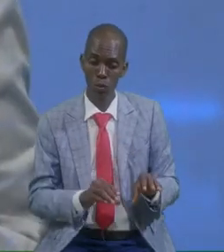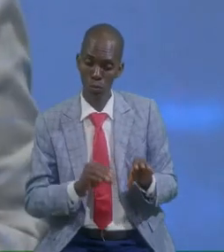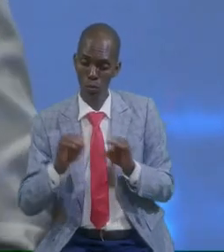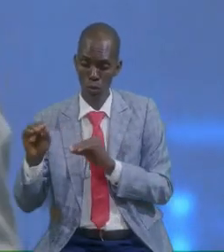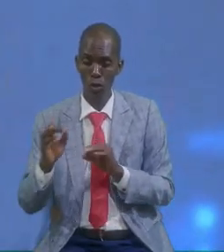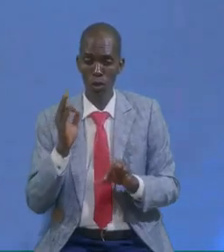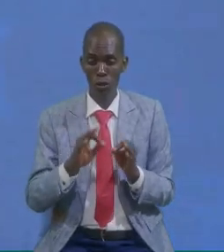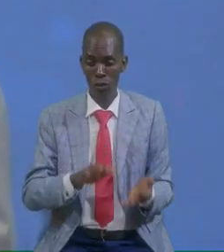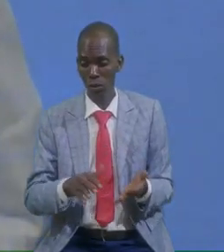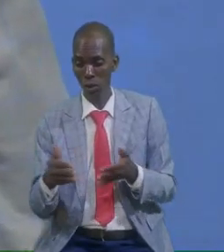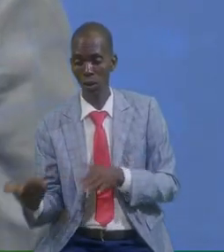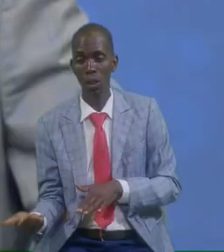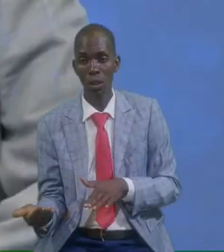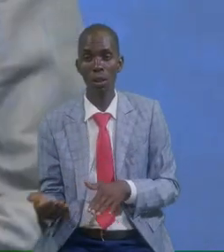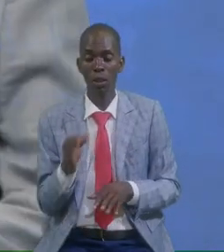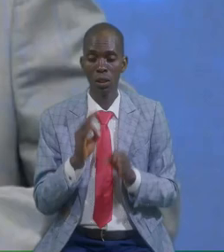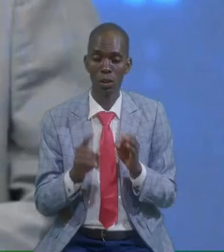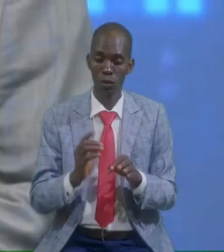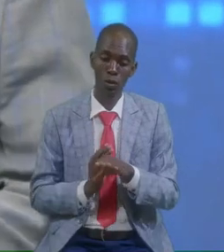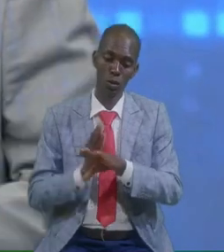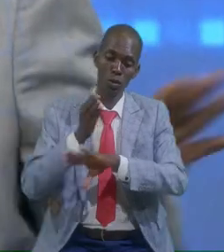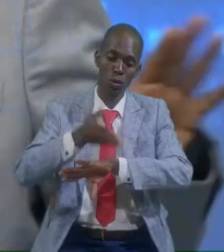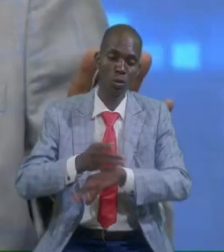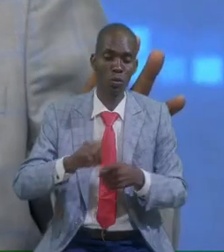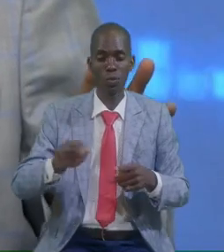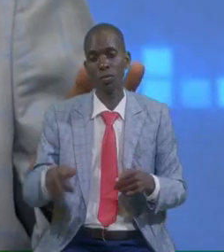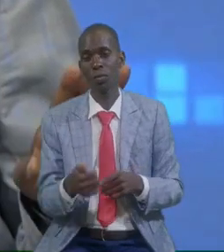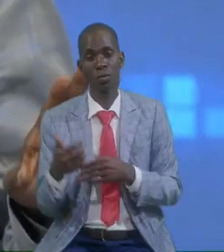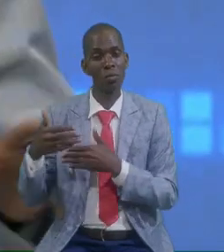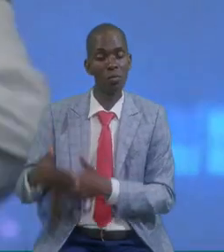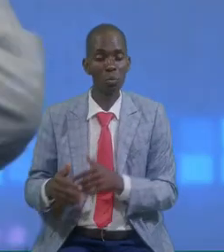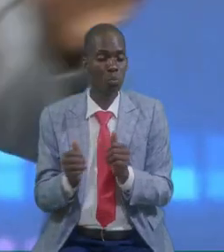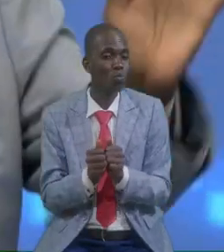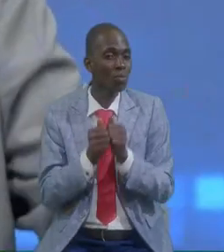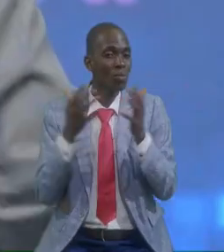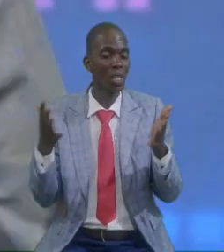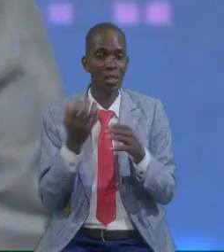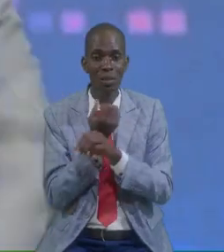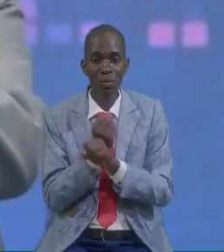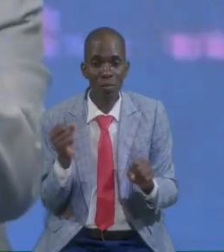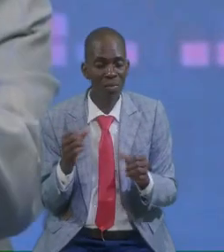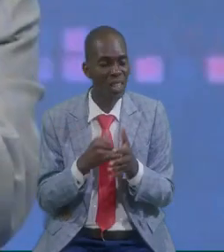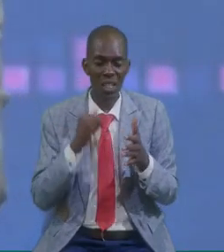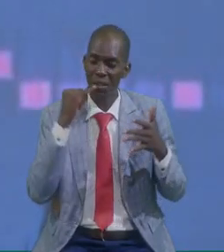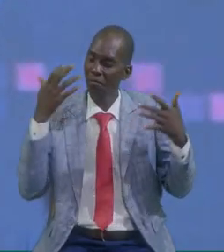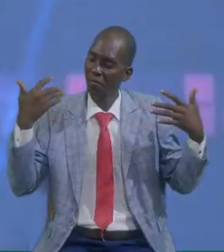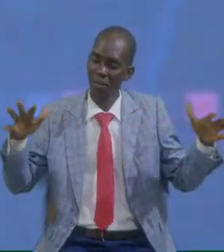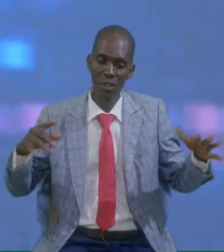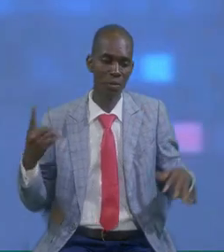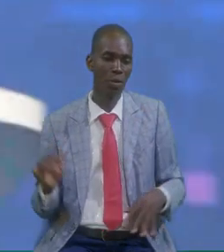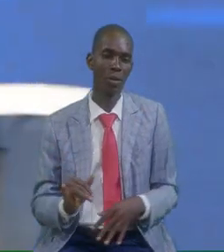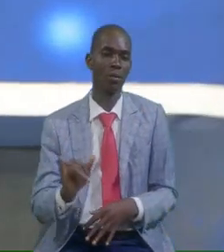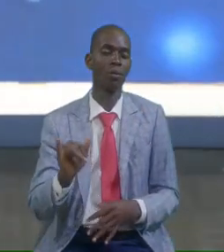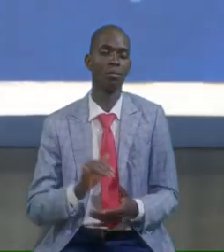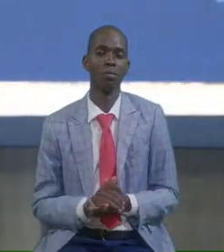over to the other side without salvation, it's finished for you forever. And so